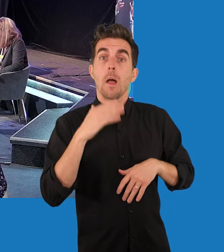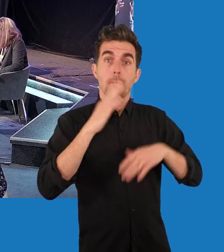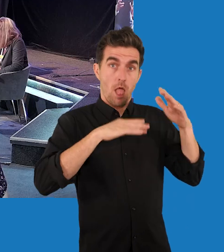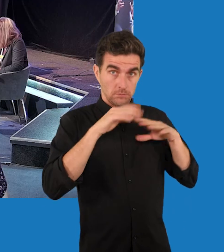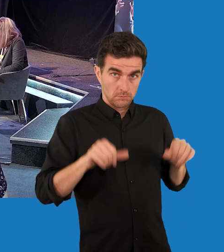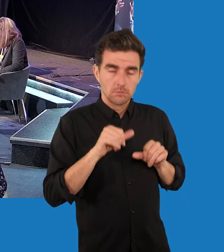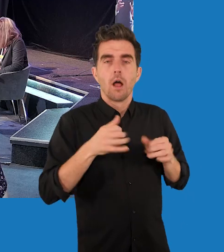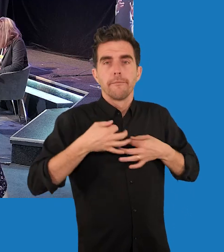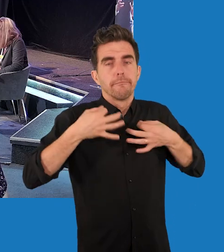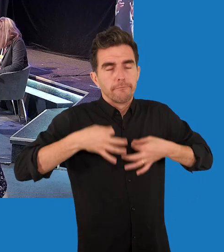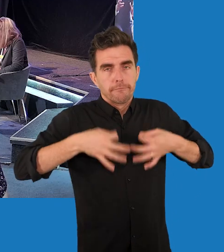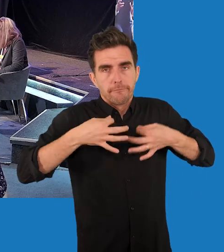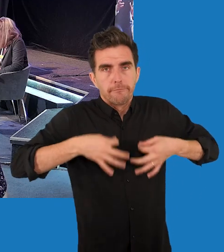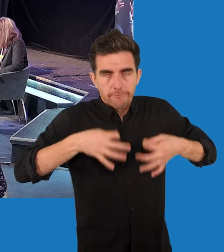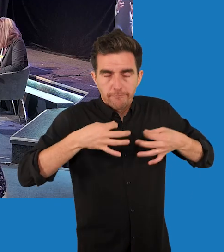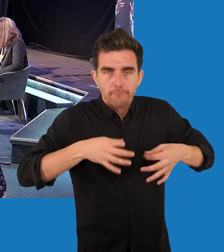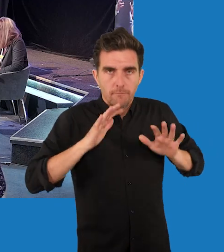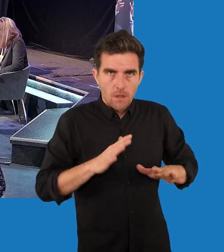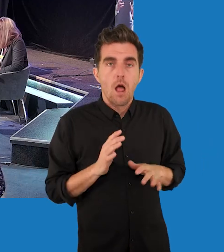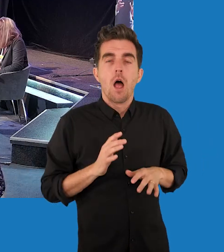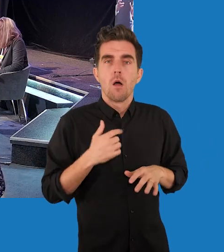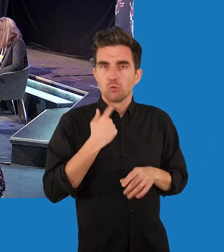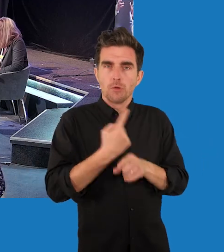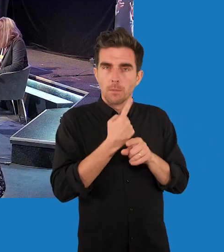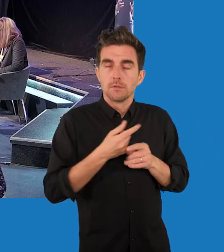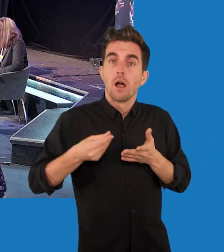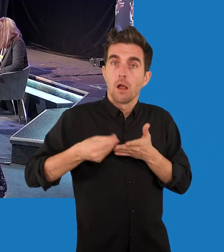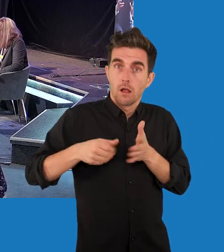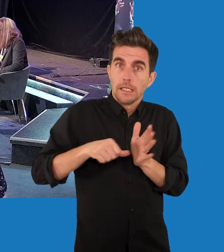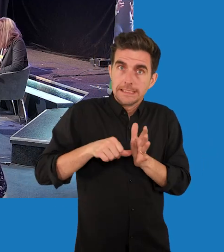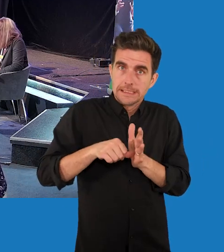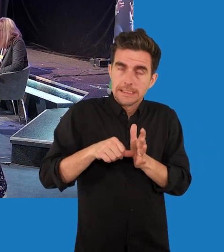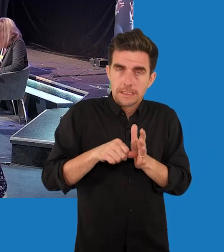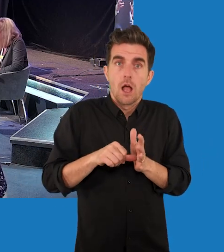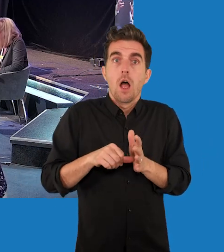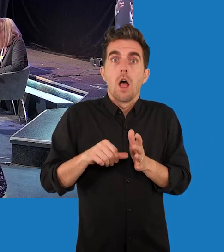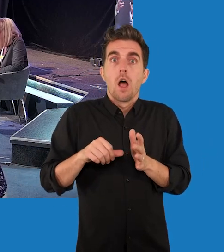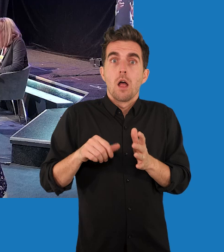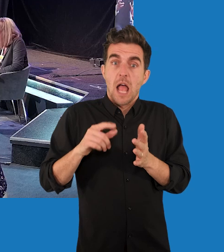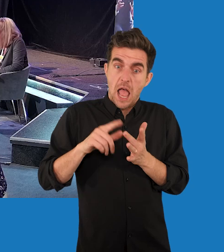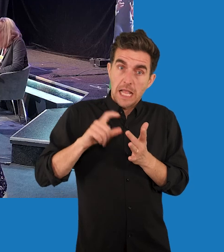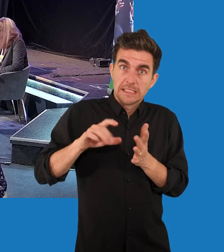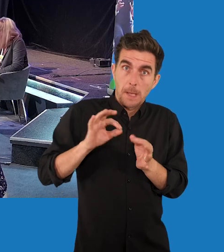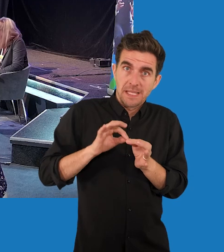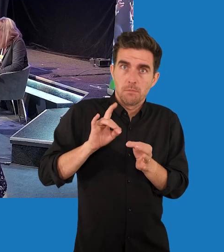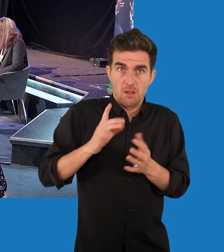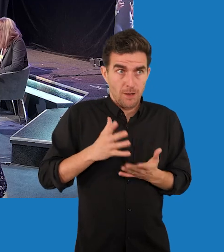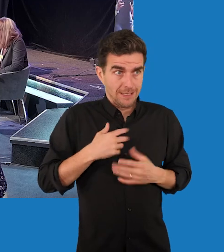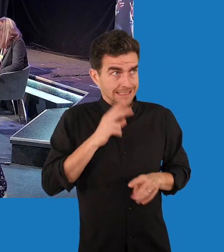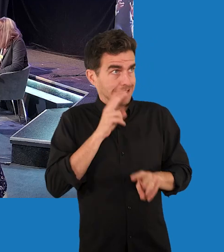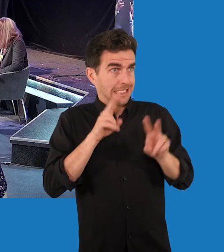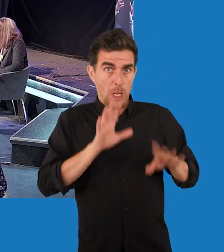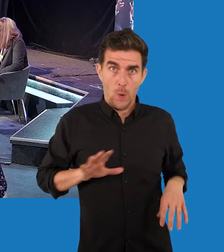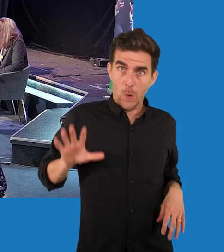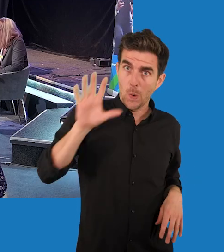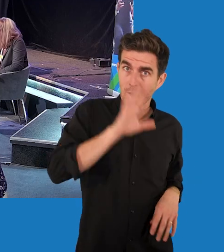Now with the build, there have been delays with the build. We mentioned about the financial challenges that we're not just seeing as an ICB, but we